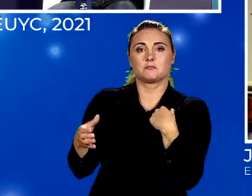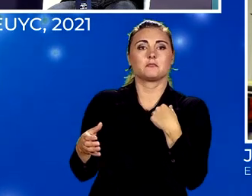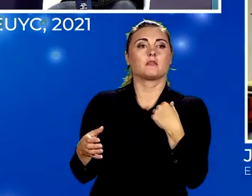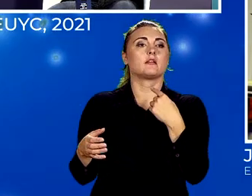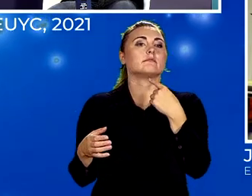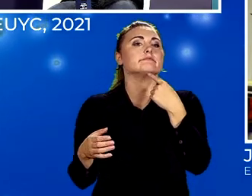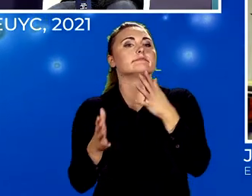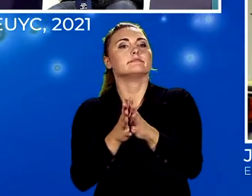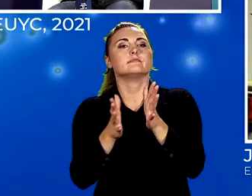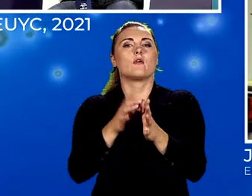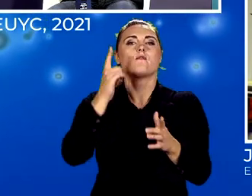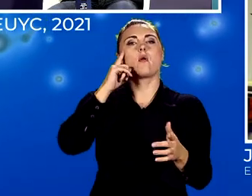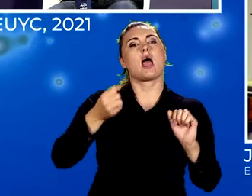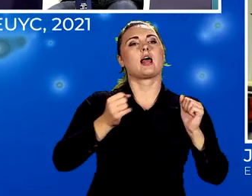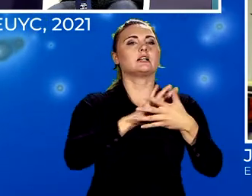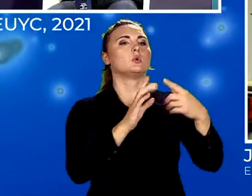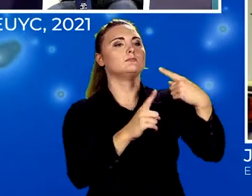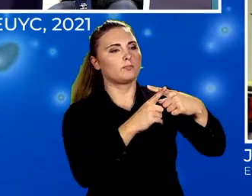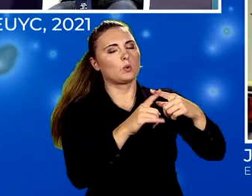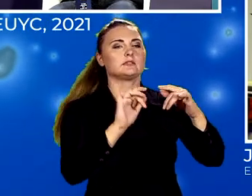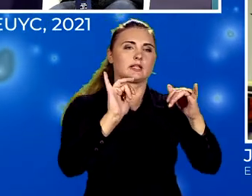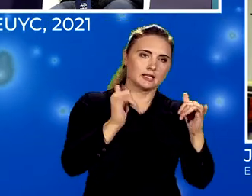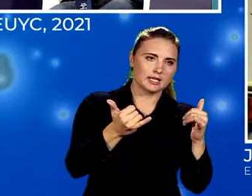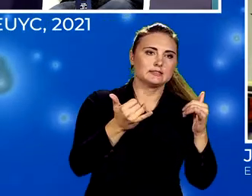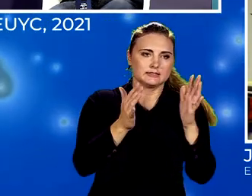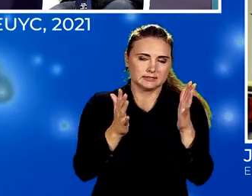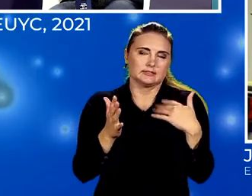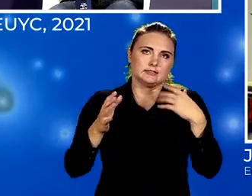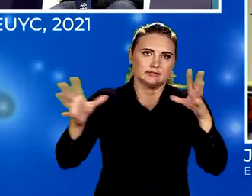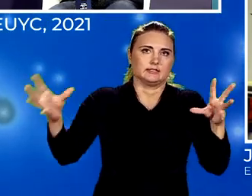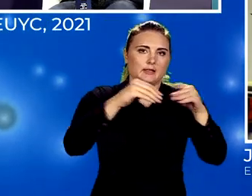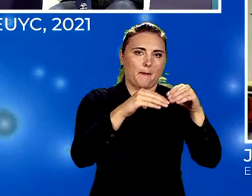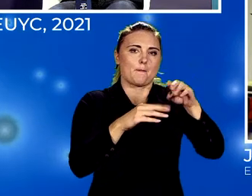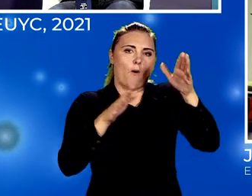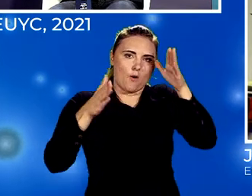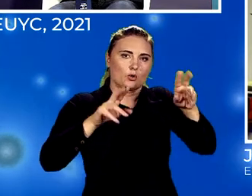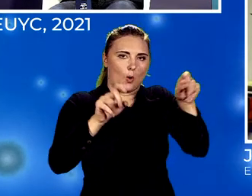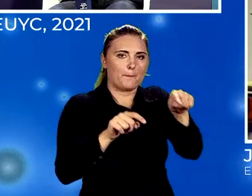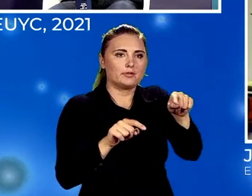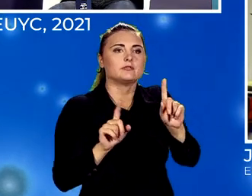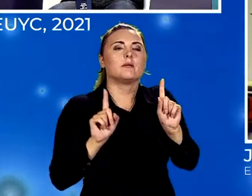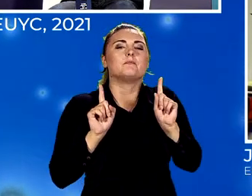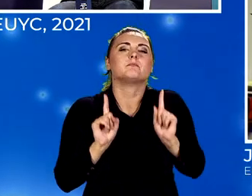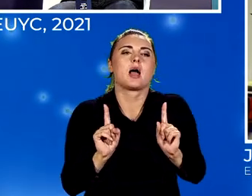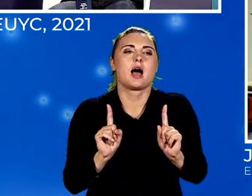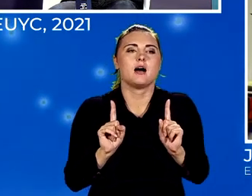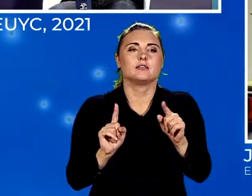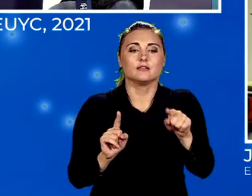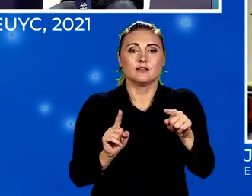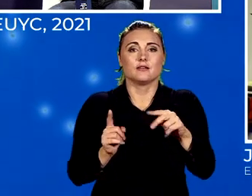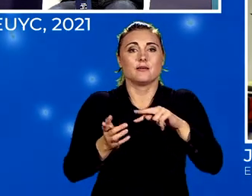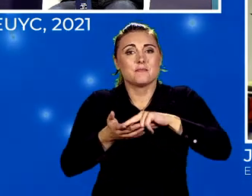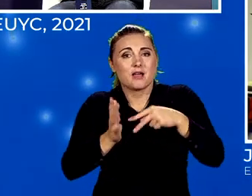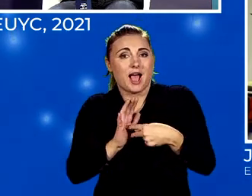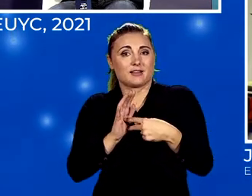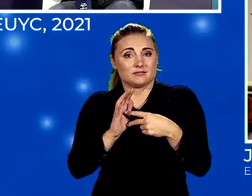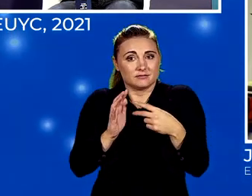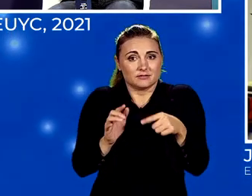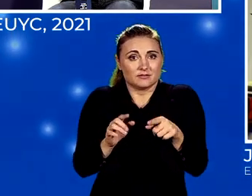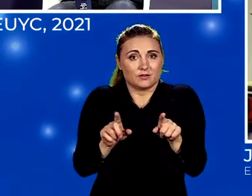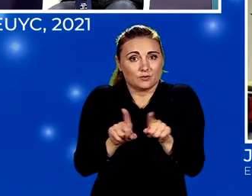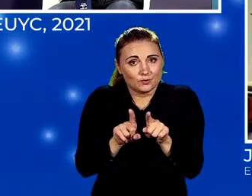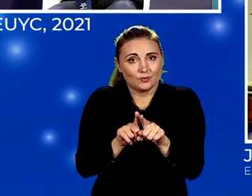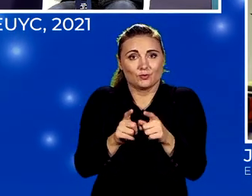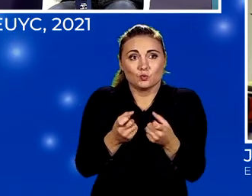of Erasmus Plus Youth Program and Solidarity Core Program, that means that also in supported